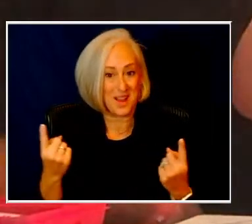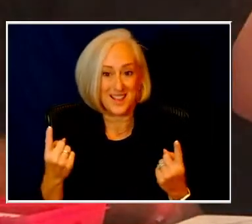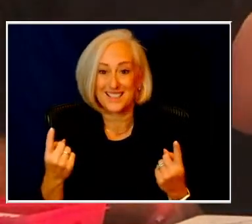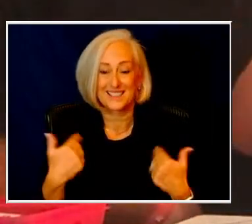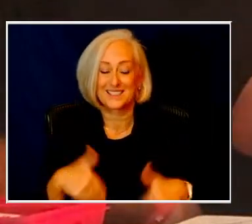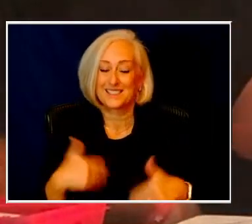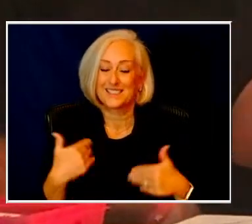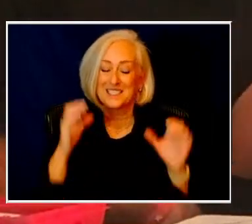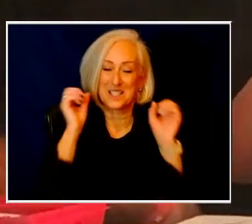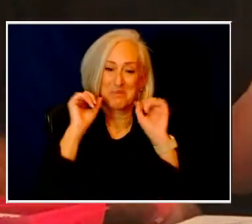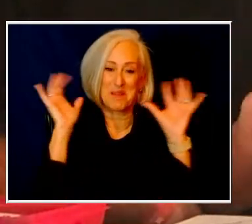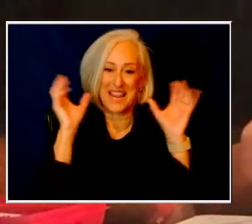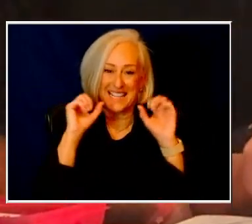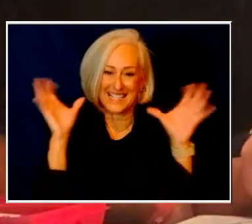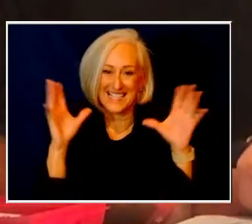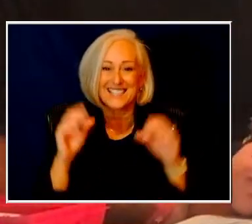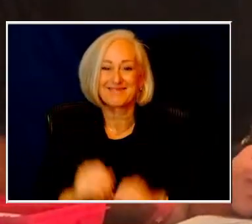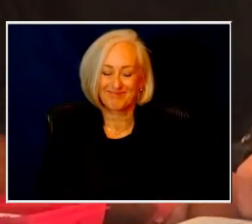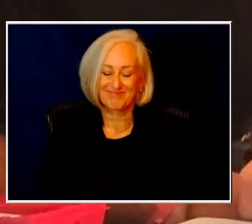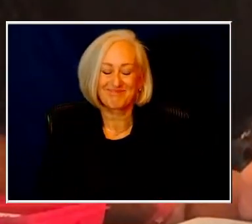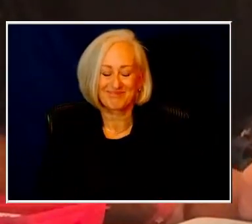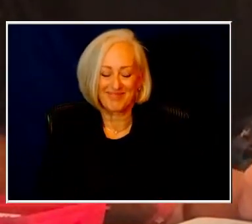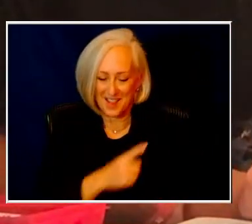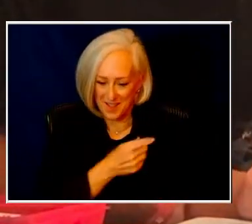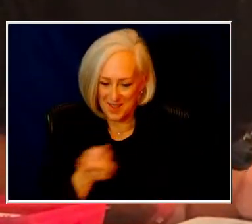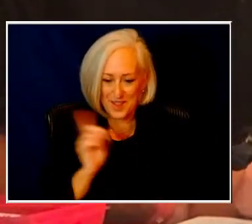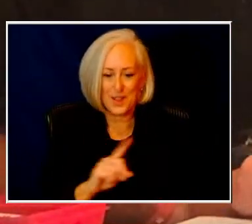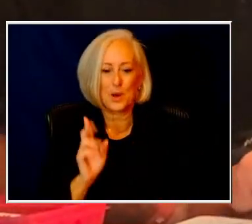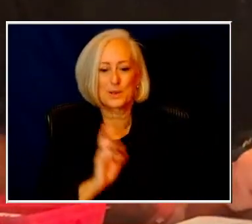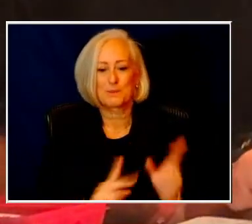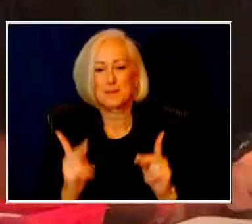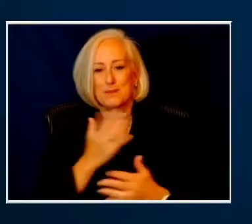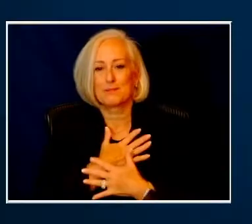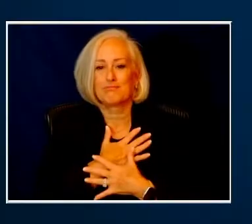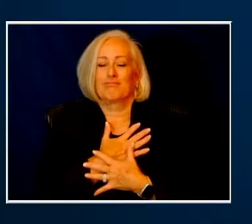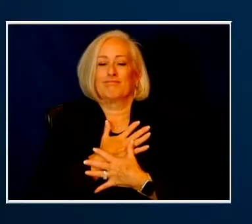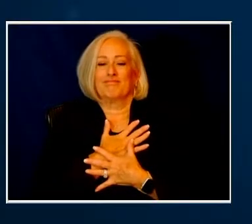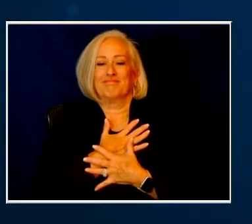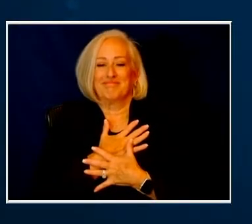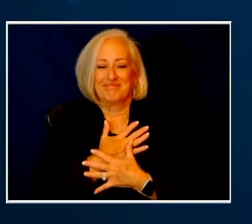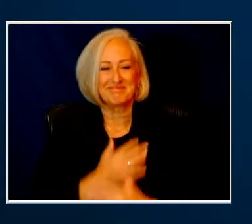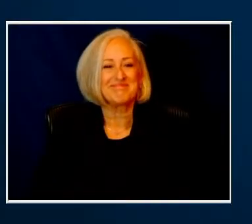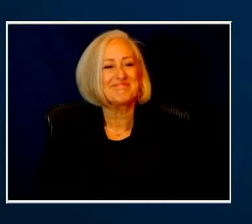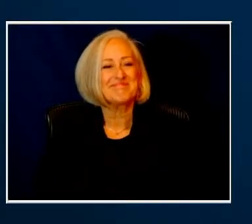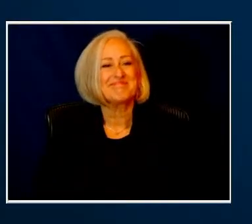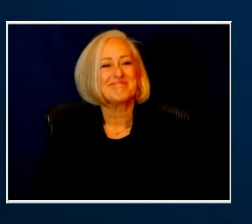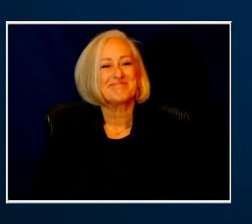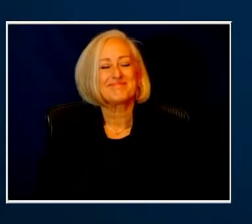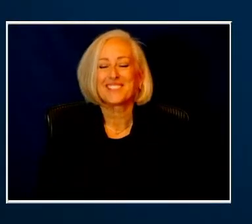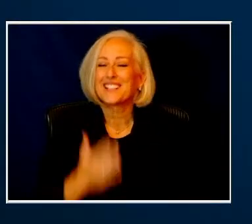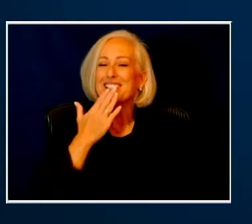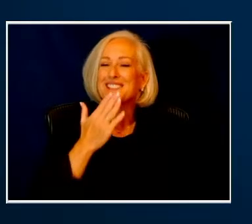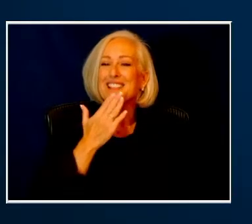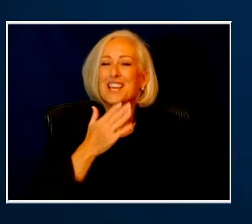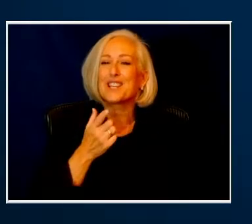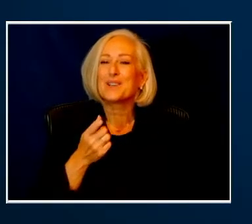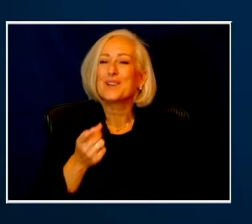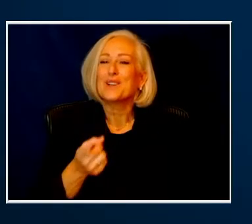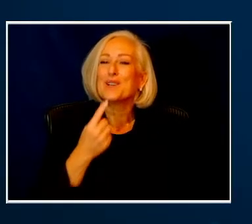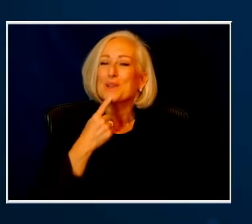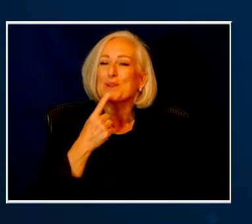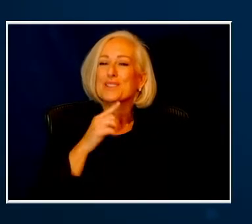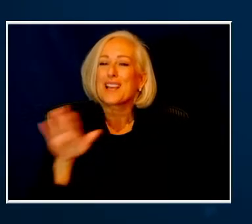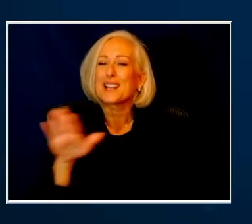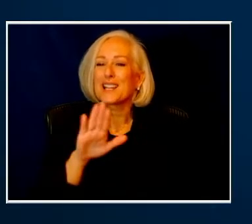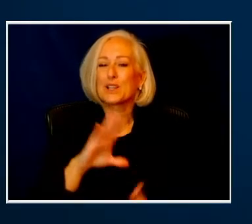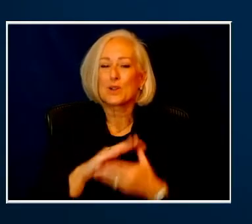It's amazing. I mean, these people are amazing. Well, Casey, I think you said in your story, and Dr. Camerata, I know you believe